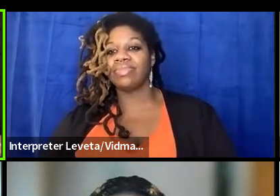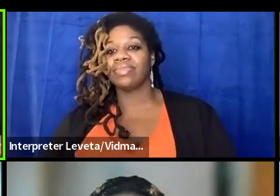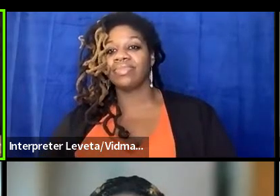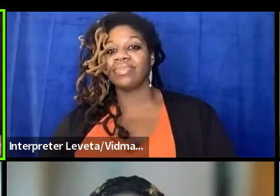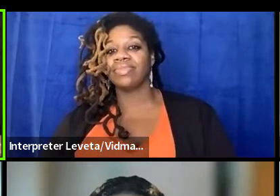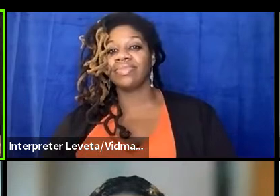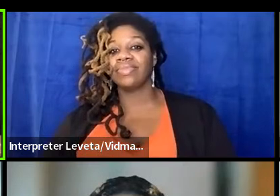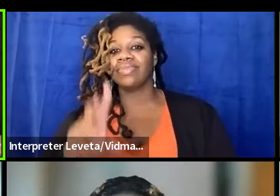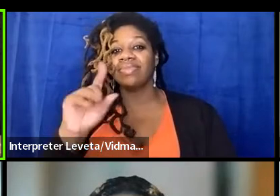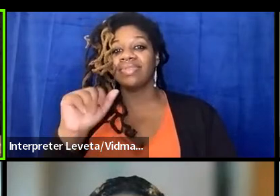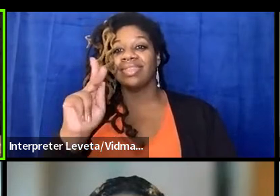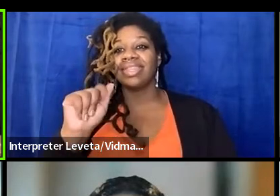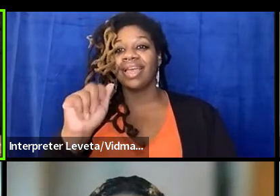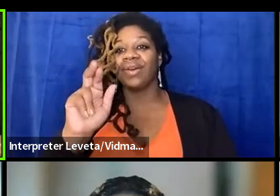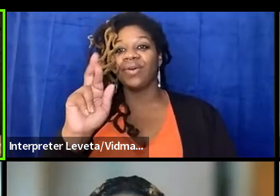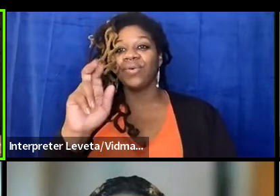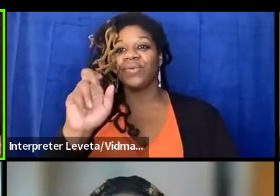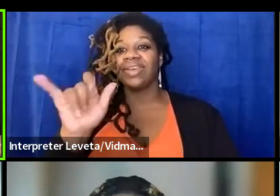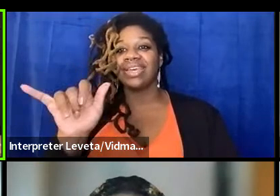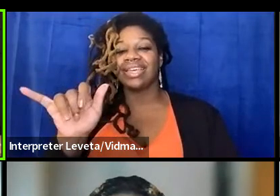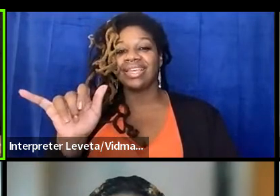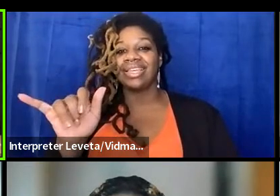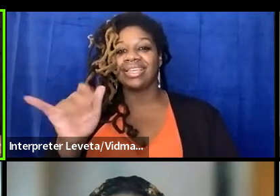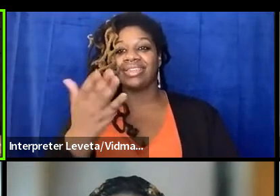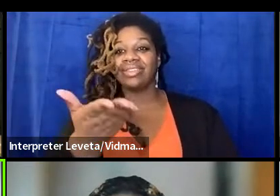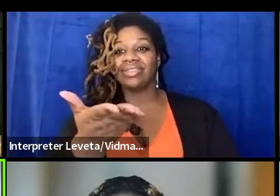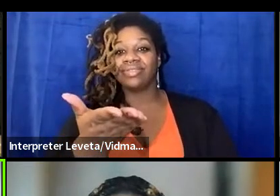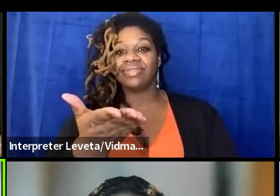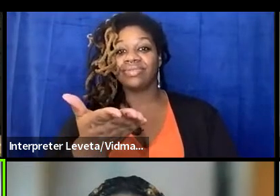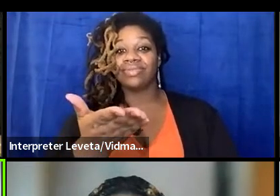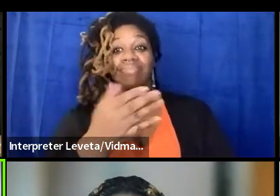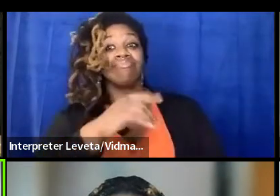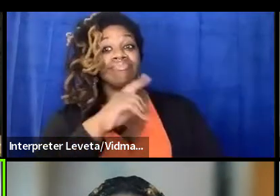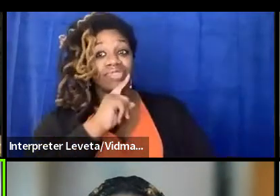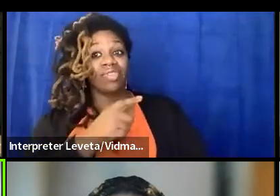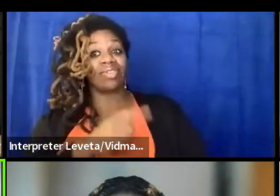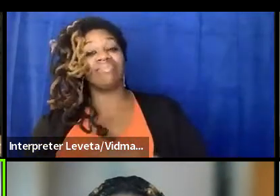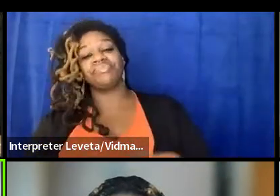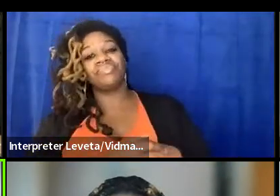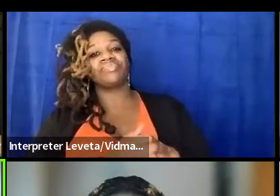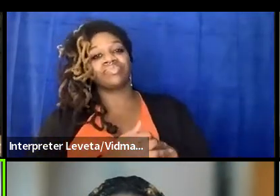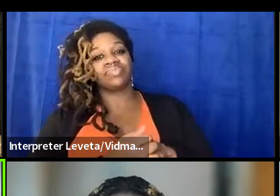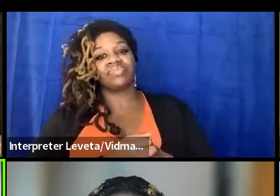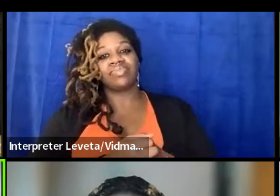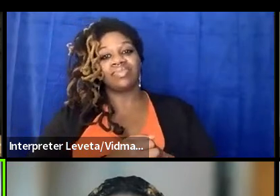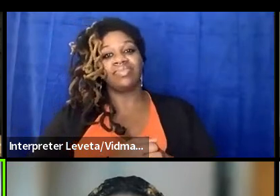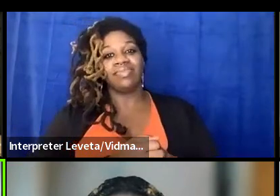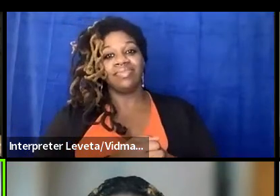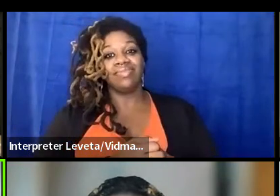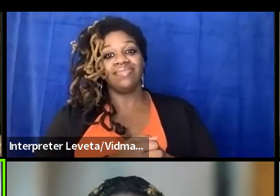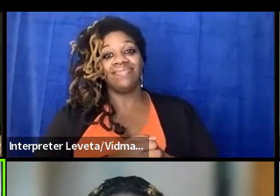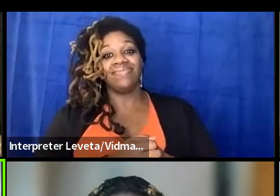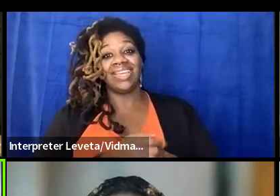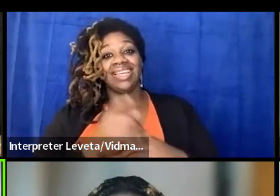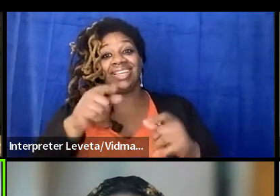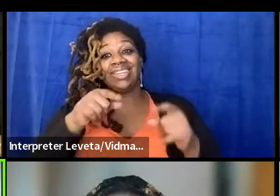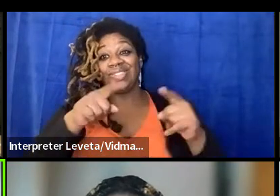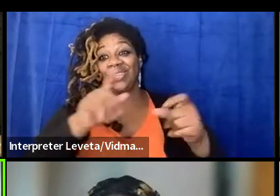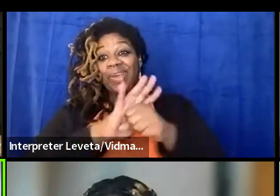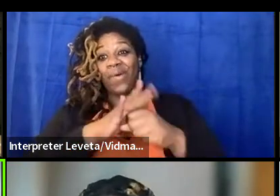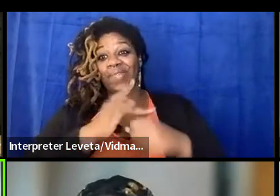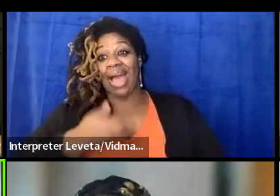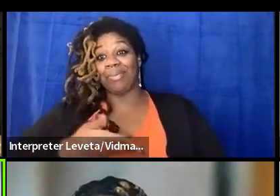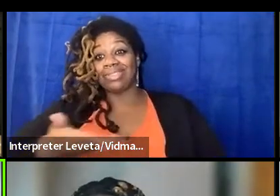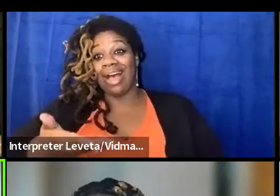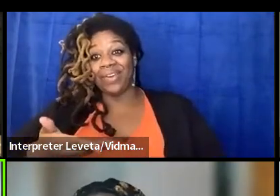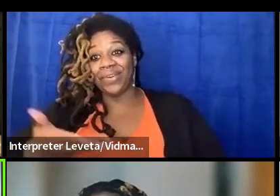Zachary, you want to? Yeah, sure. I got hired during COVID, so